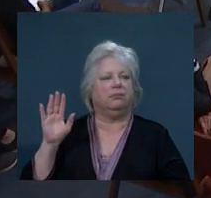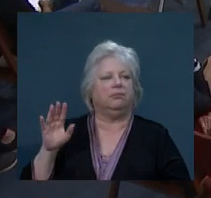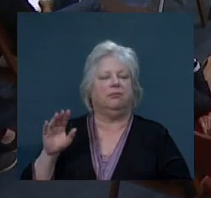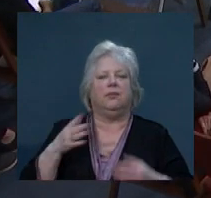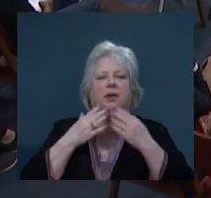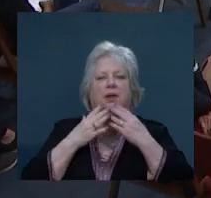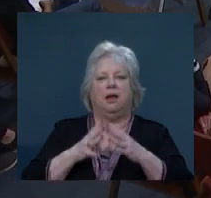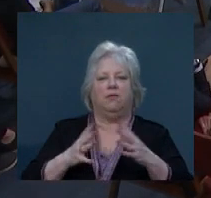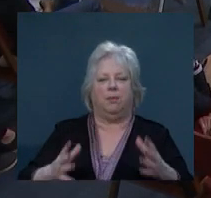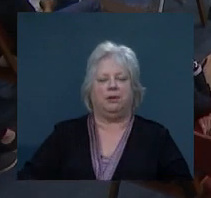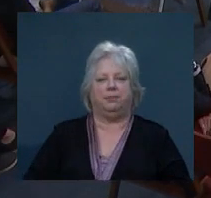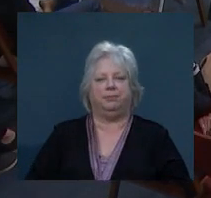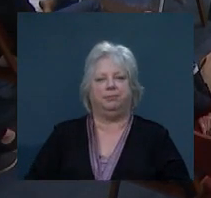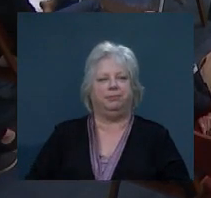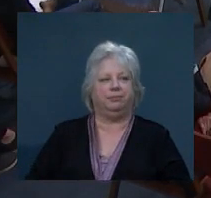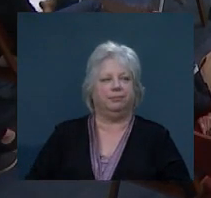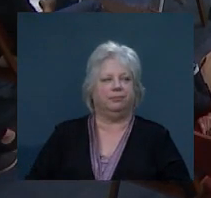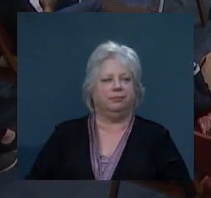Thank you very much.